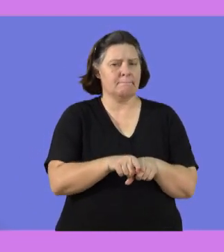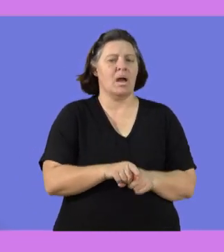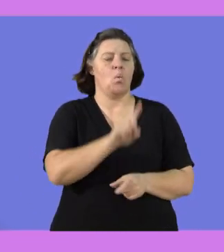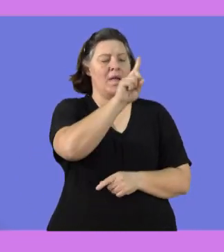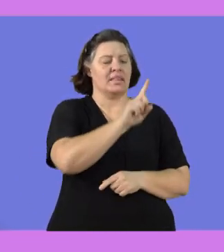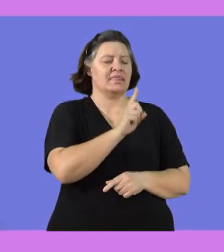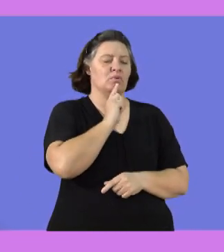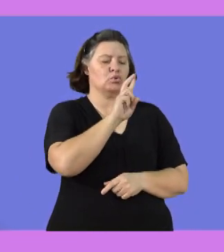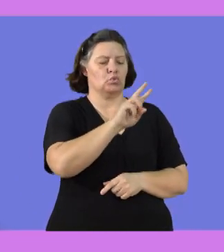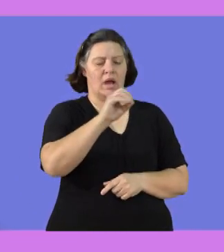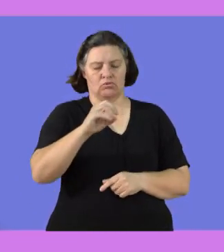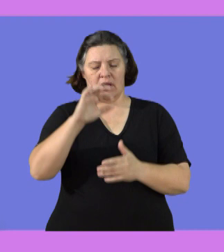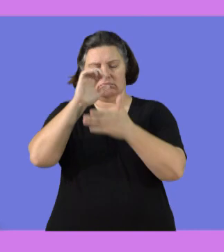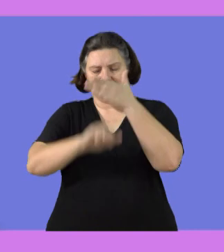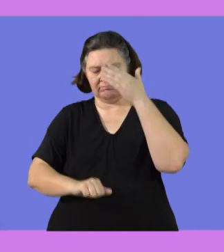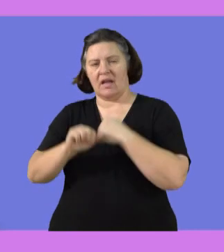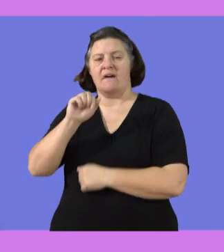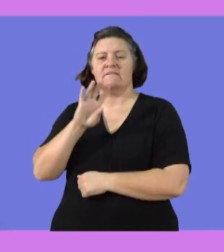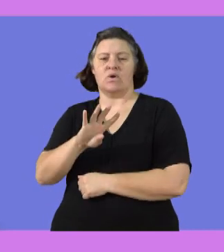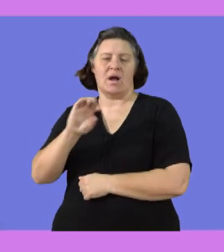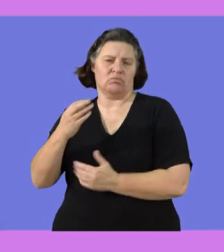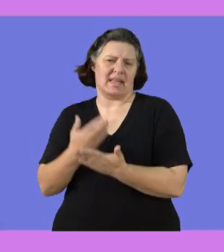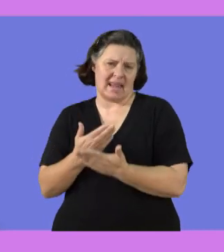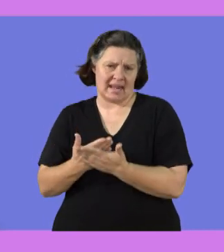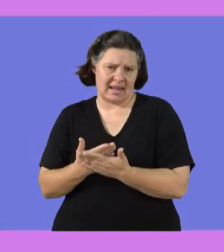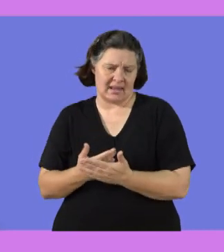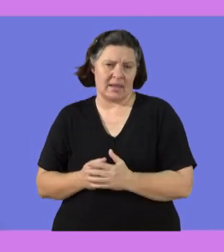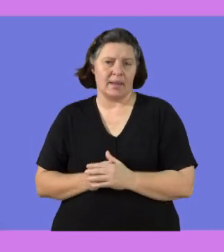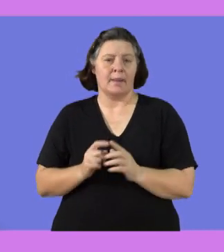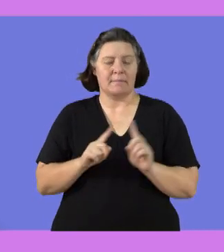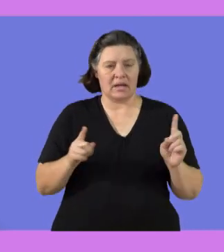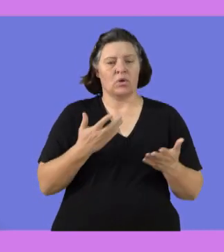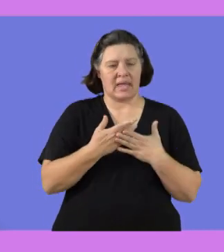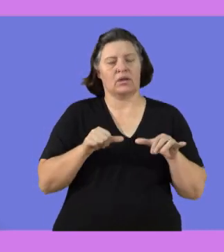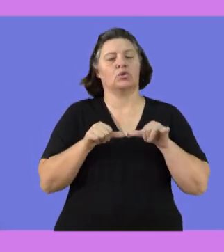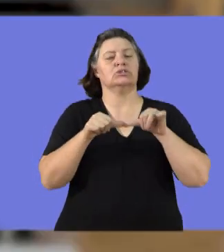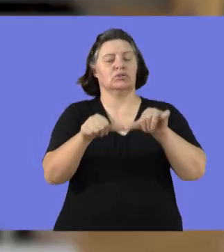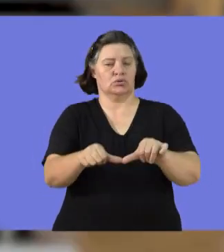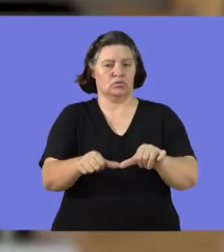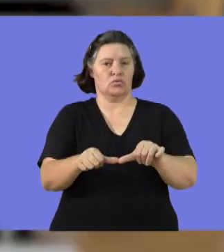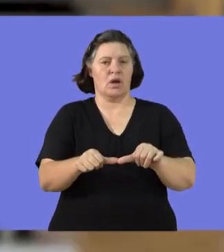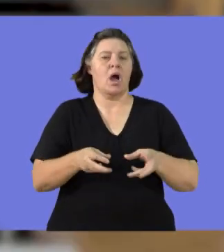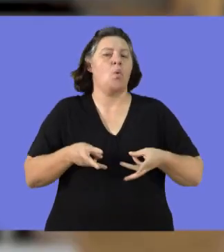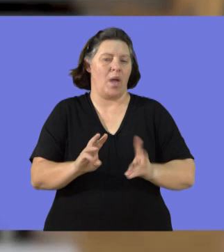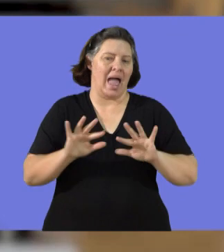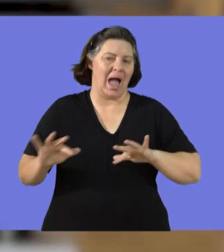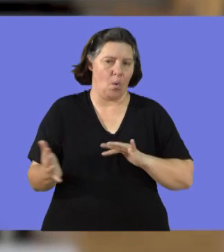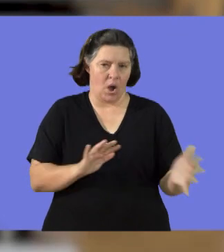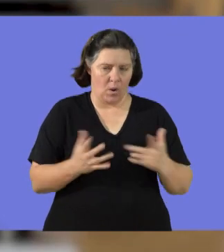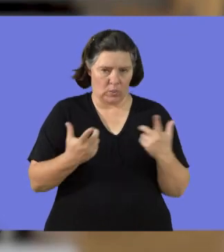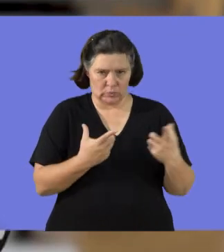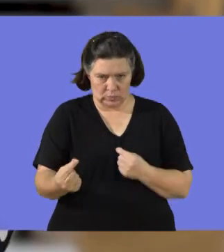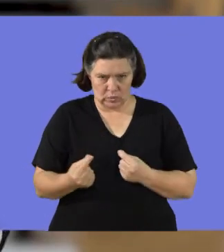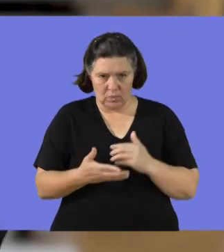subtract 400 from 1,200. But as well, you can continue with the method of determining the ratio. That